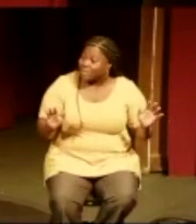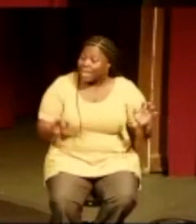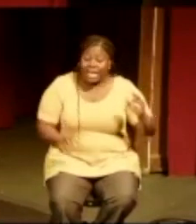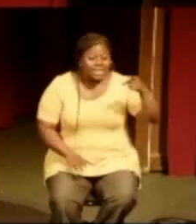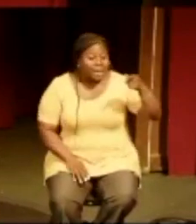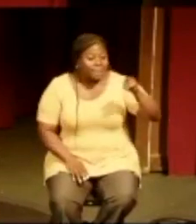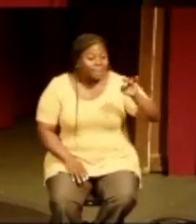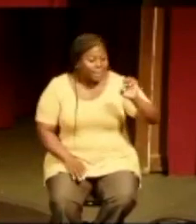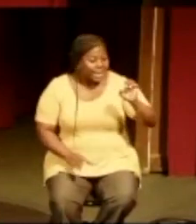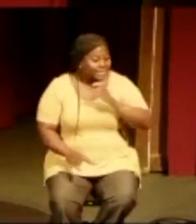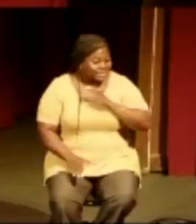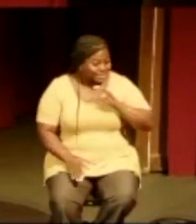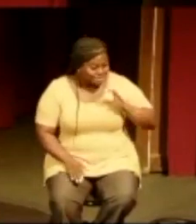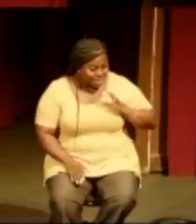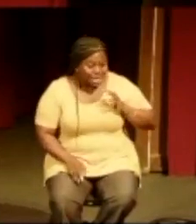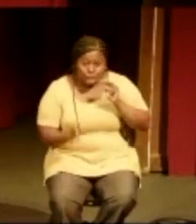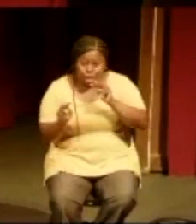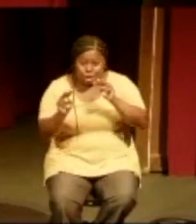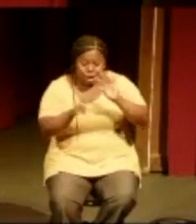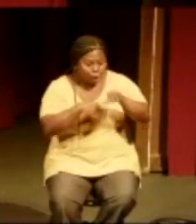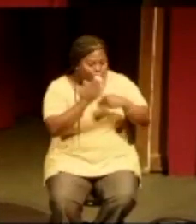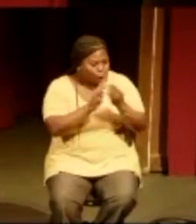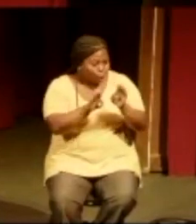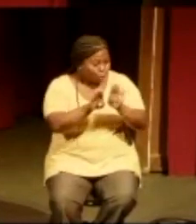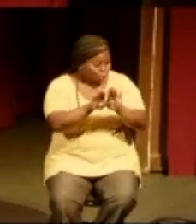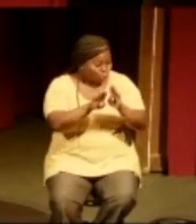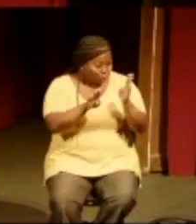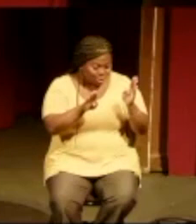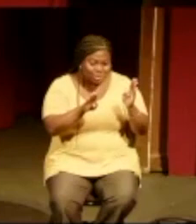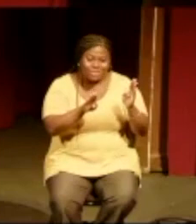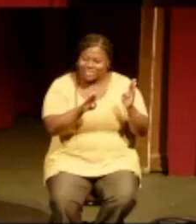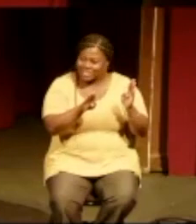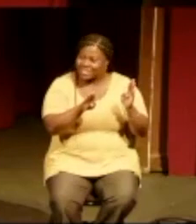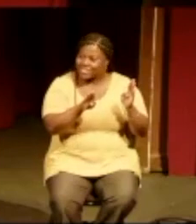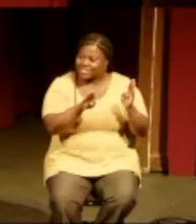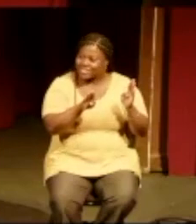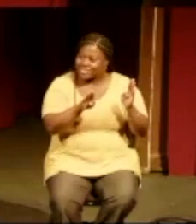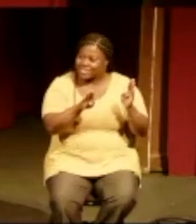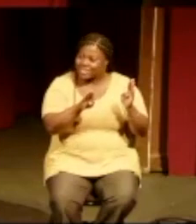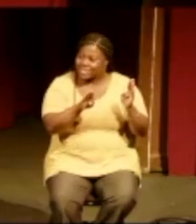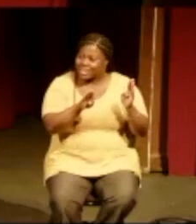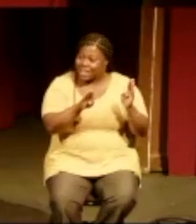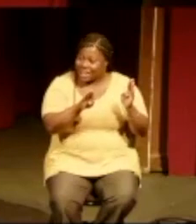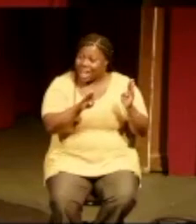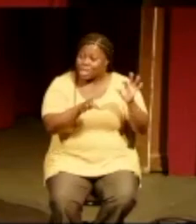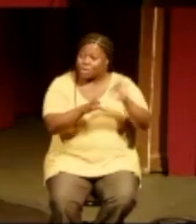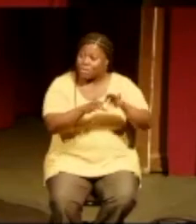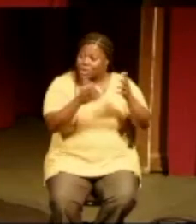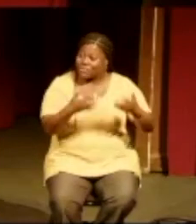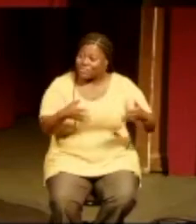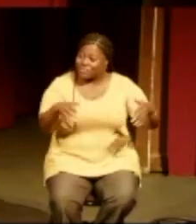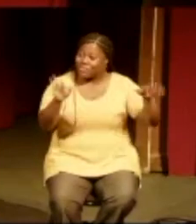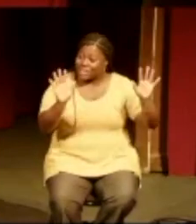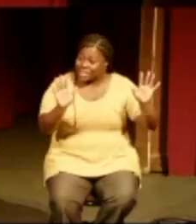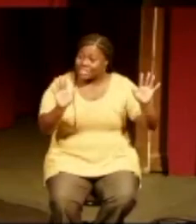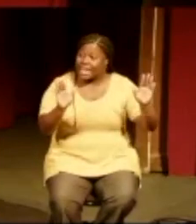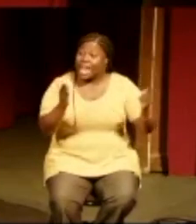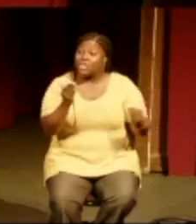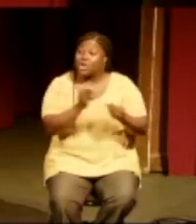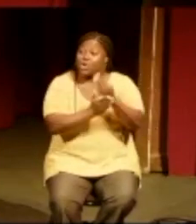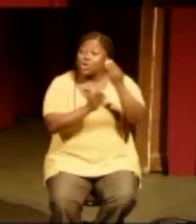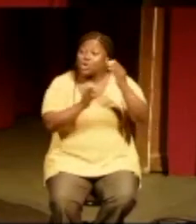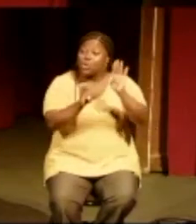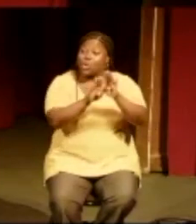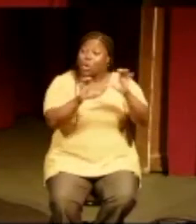judges. They looked at all the doors last night, and it says the numbers are in, and our new door decorating contest winner is